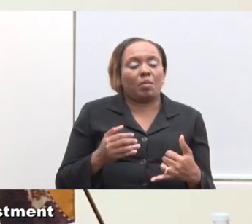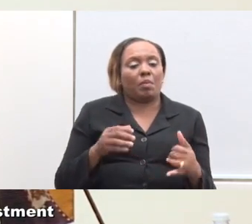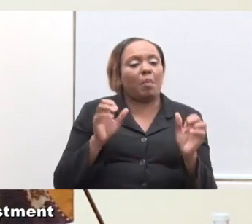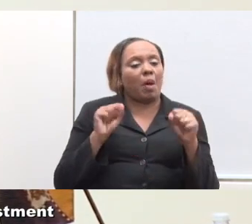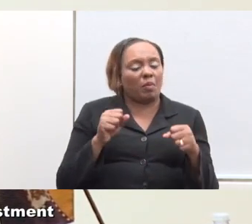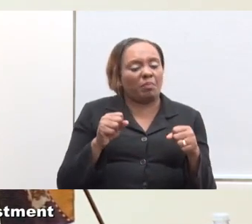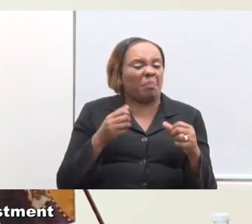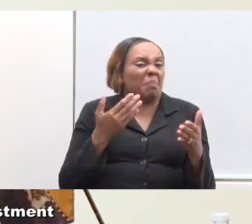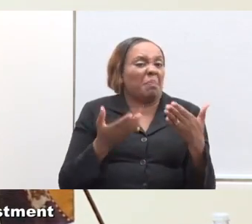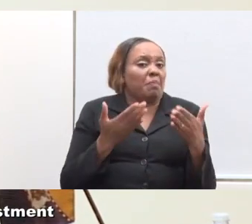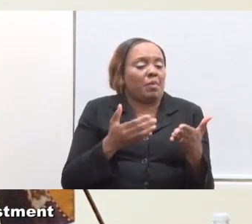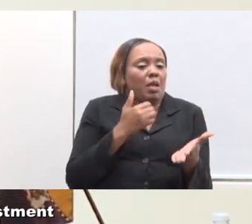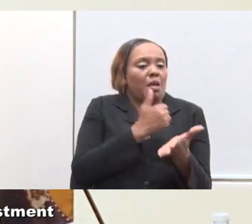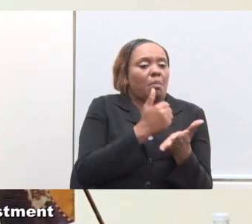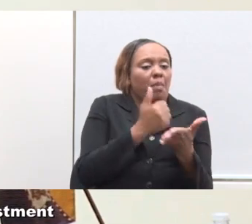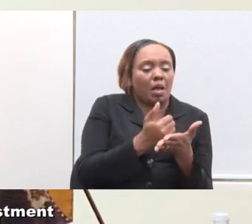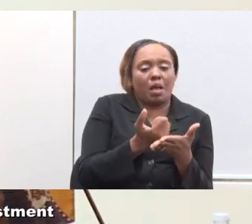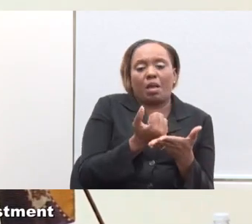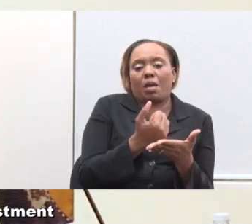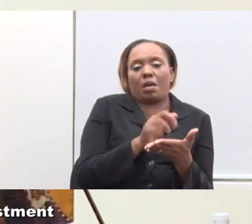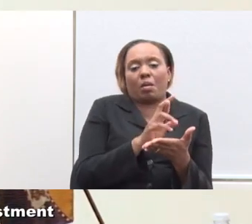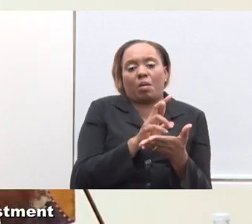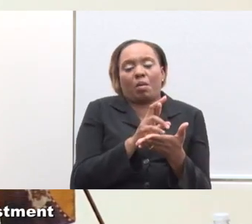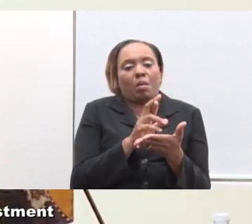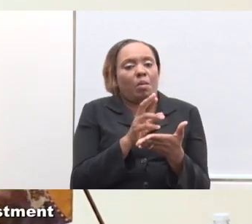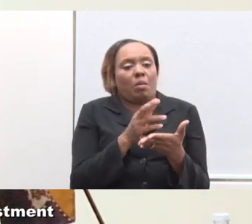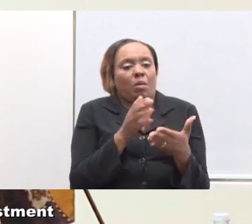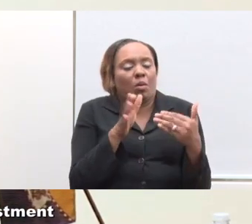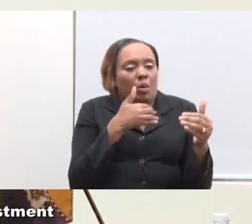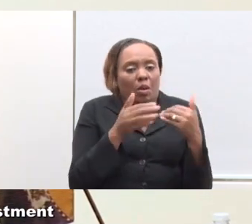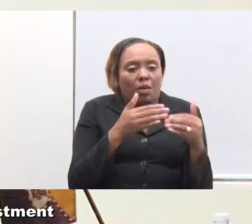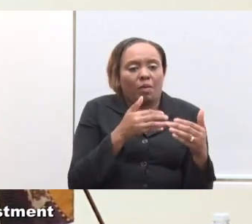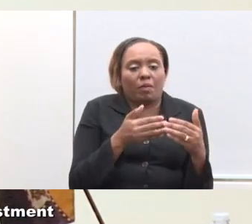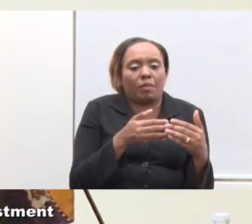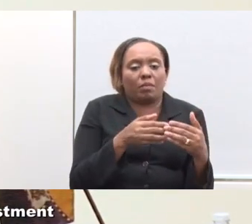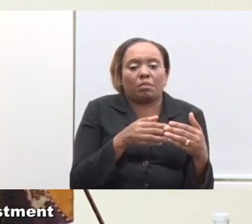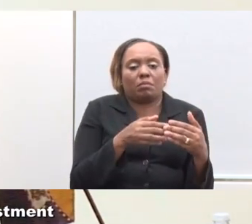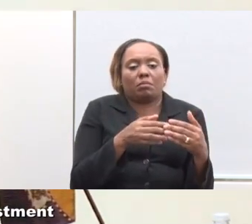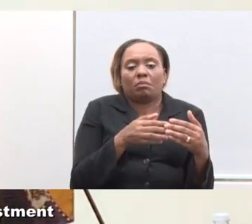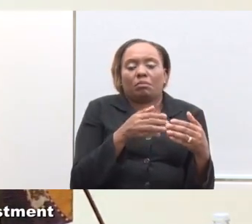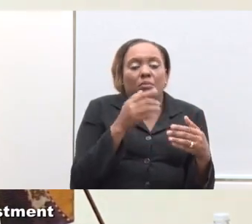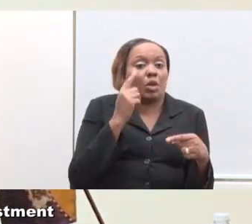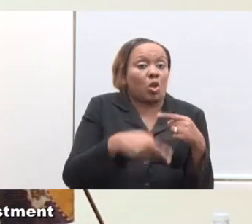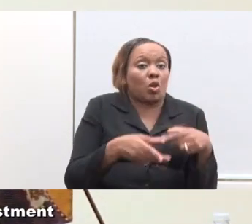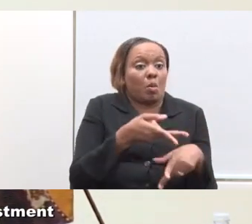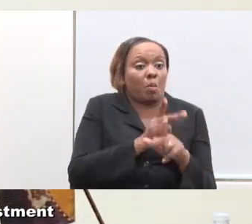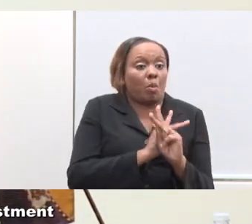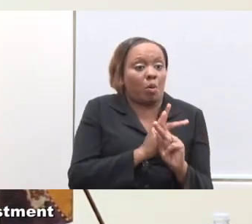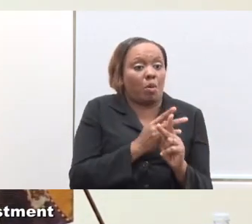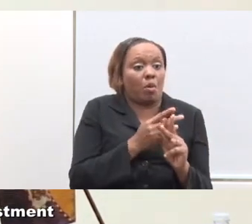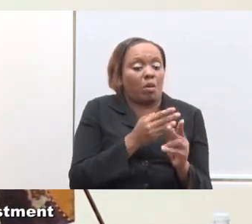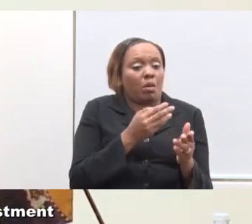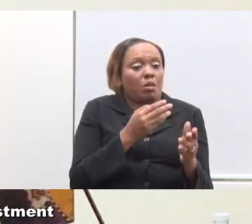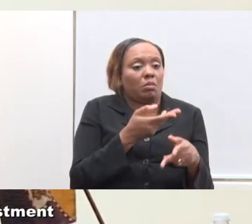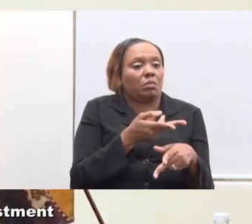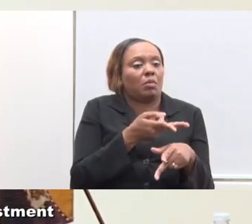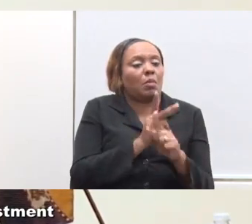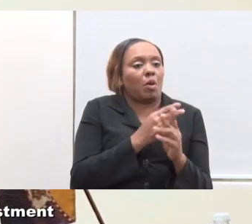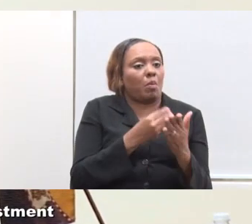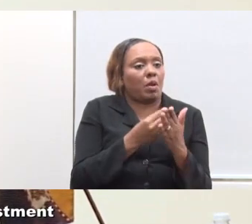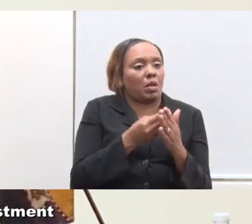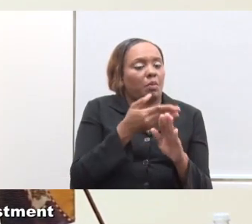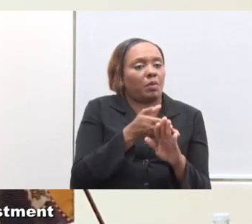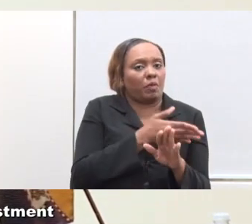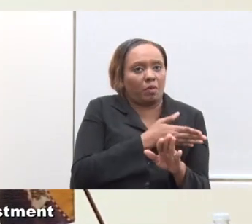now go and borrow money at 3.5 or 3.75% in this country, in spite of